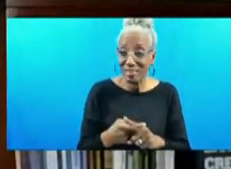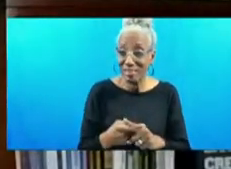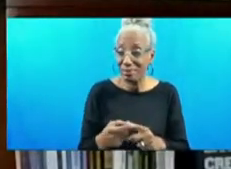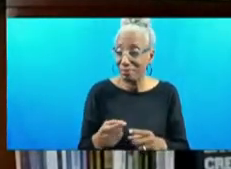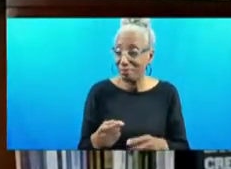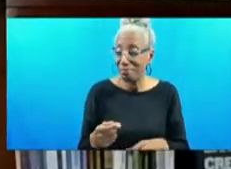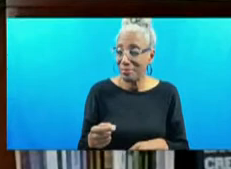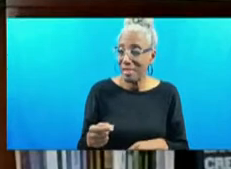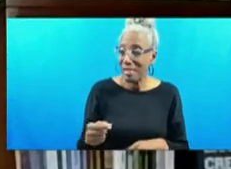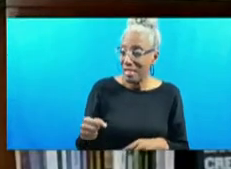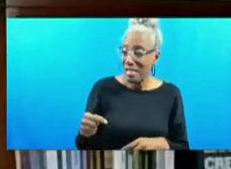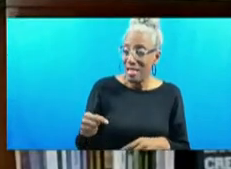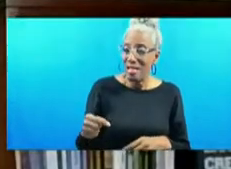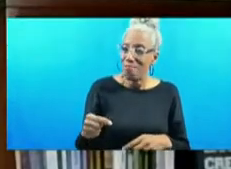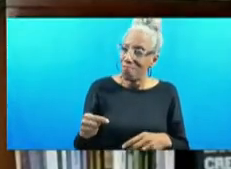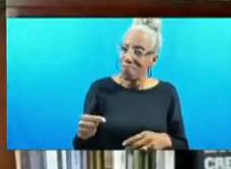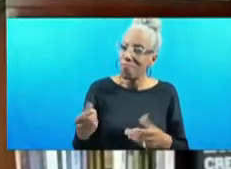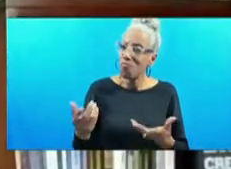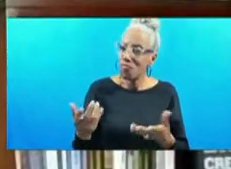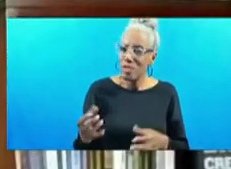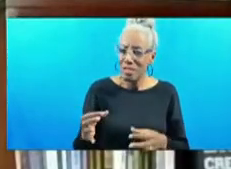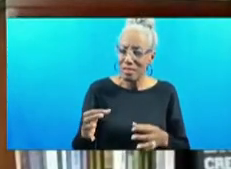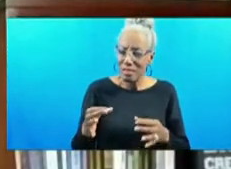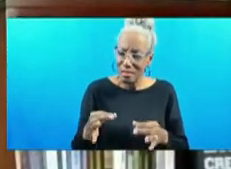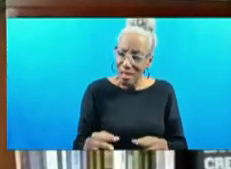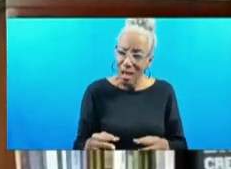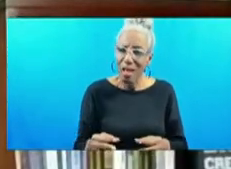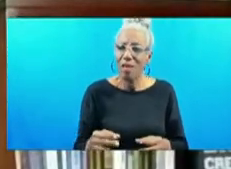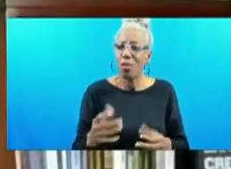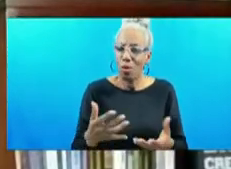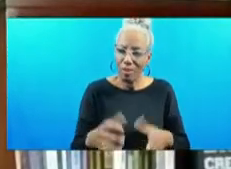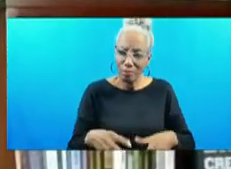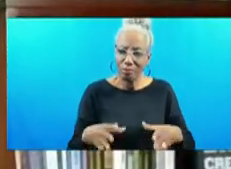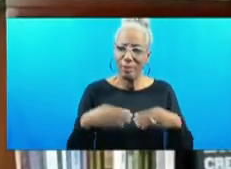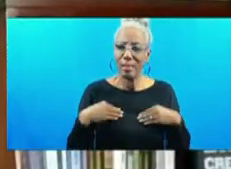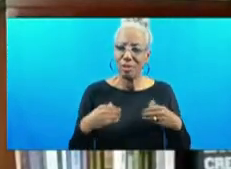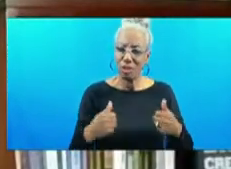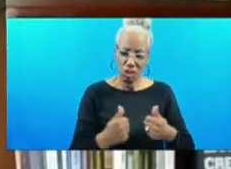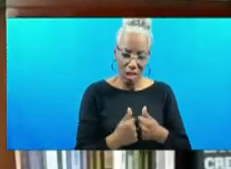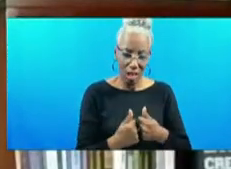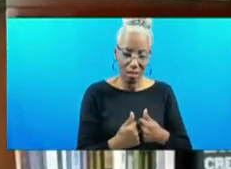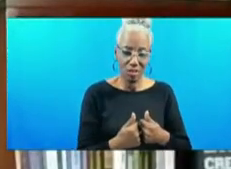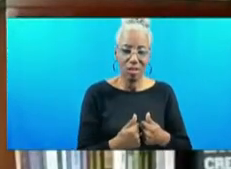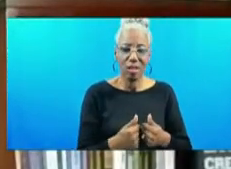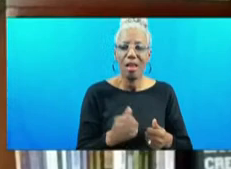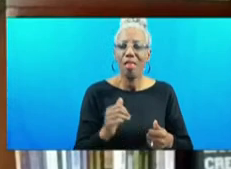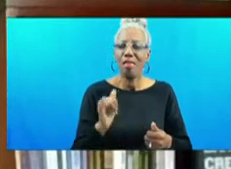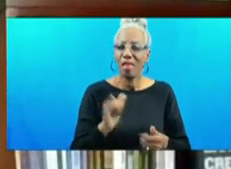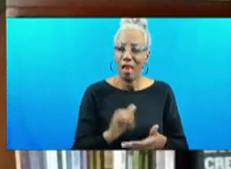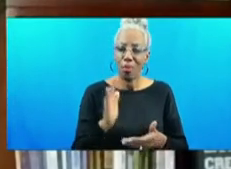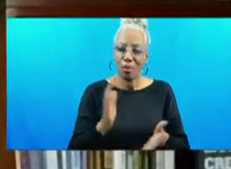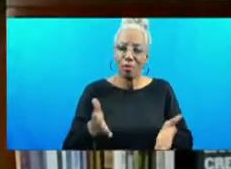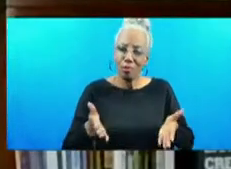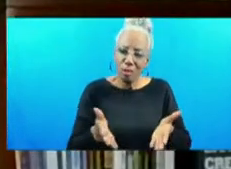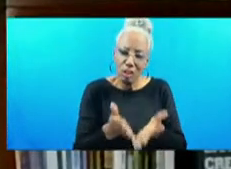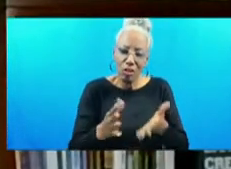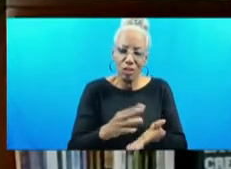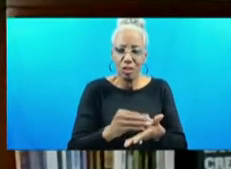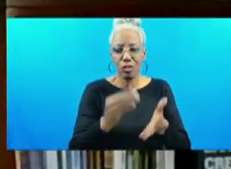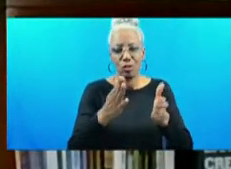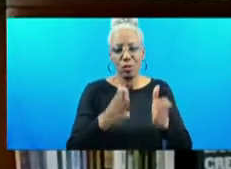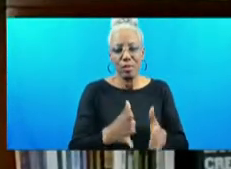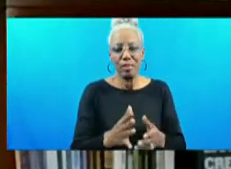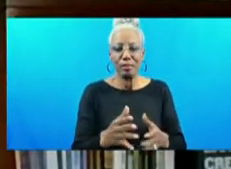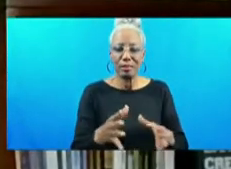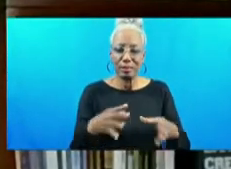together. All of those things have to be considered as we continue to look at what causes that data to be what it was, and